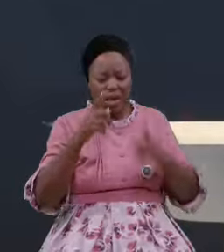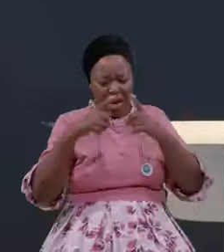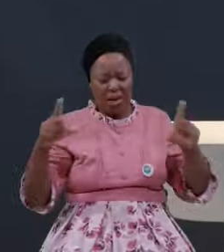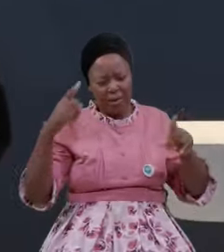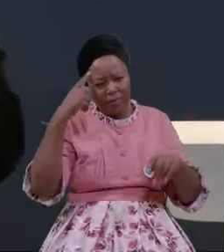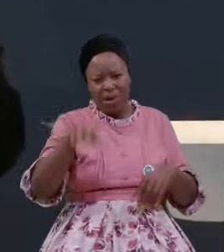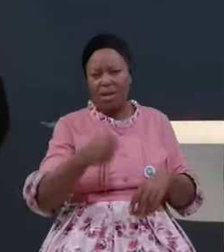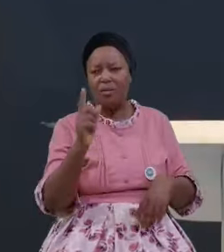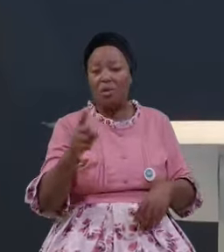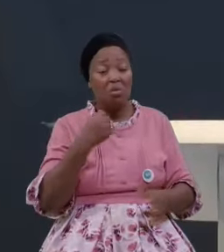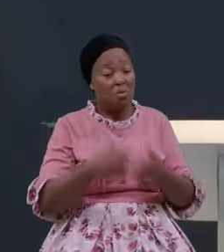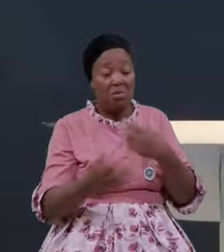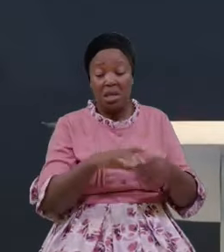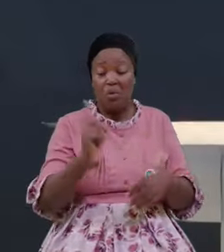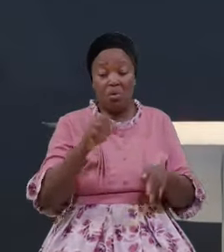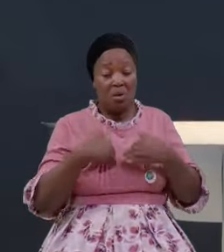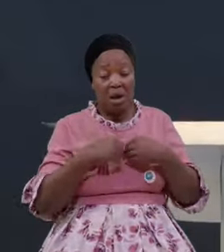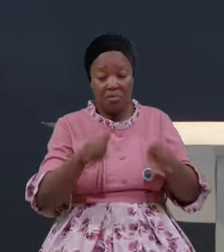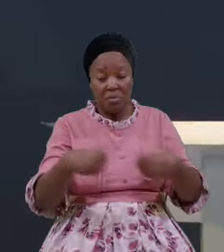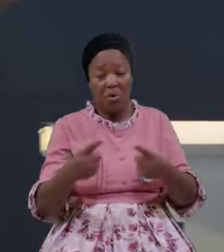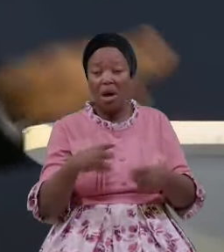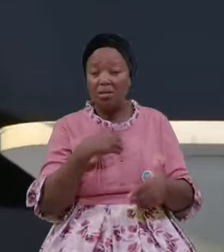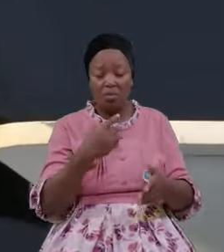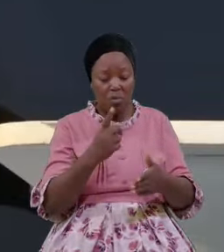have gone, what you have done, he says,